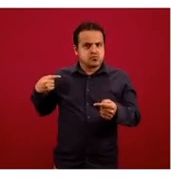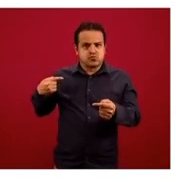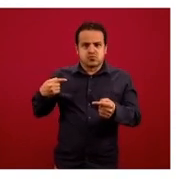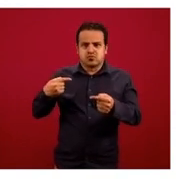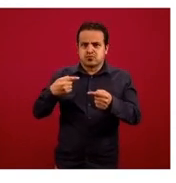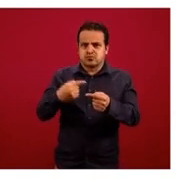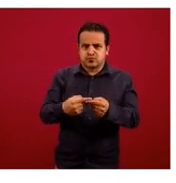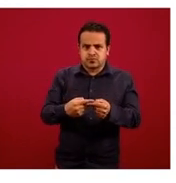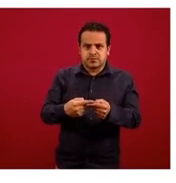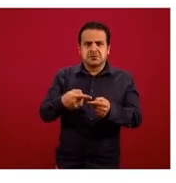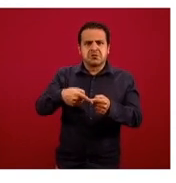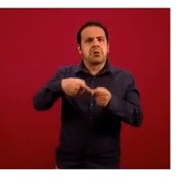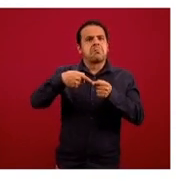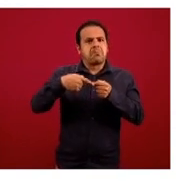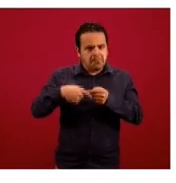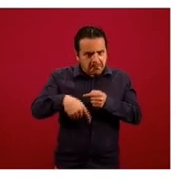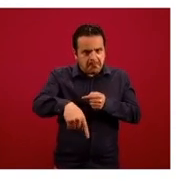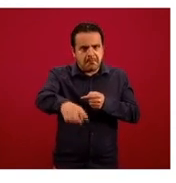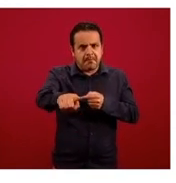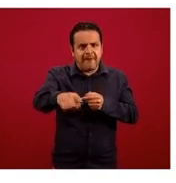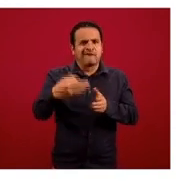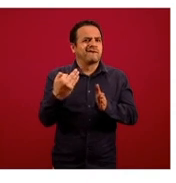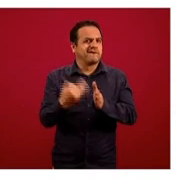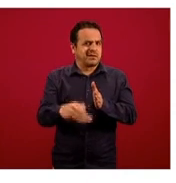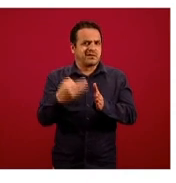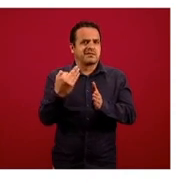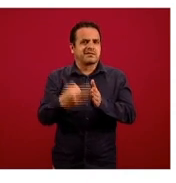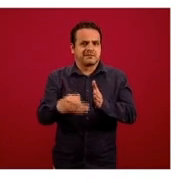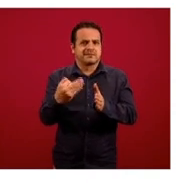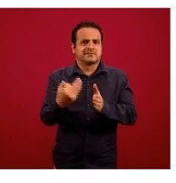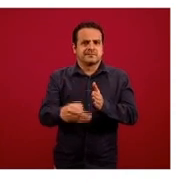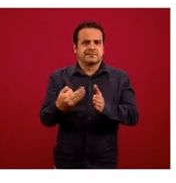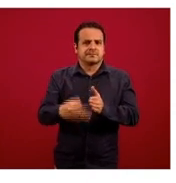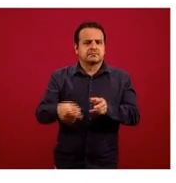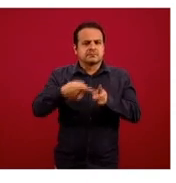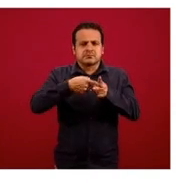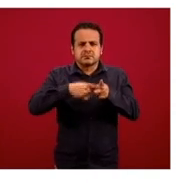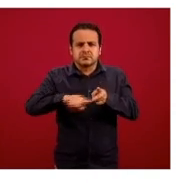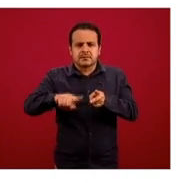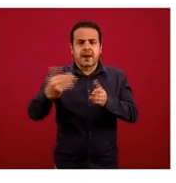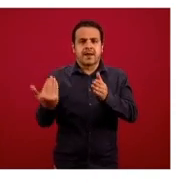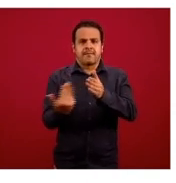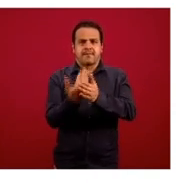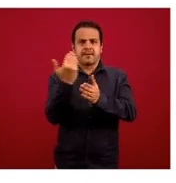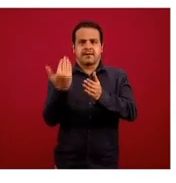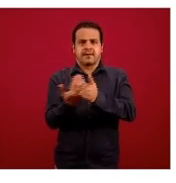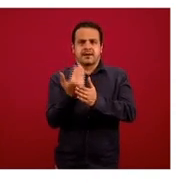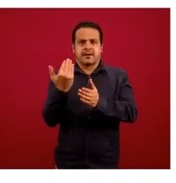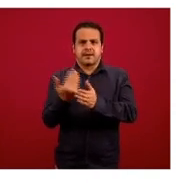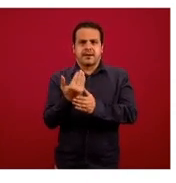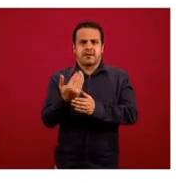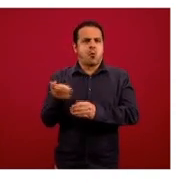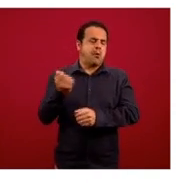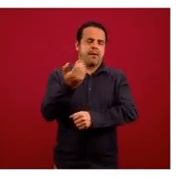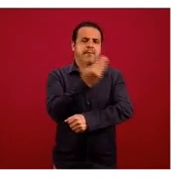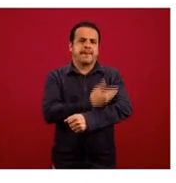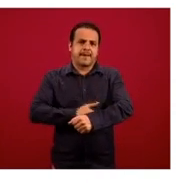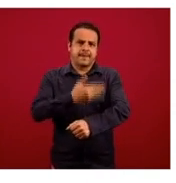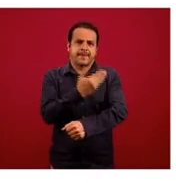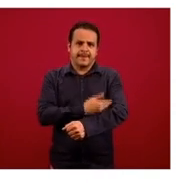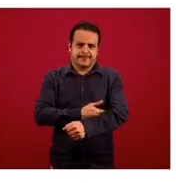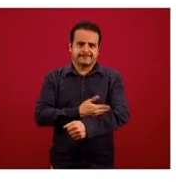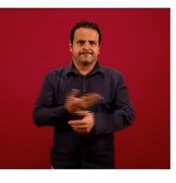and here we can observe some important dates that can give us some perspective on the achievements we